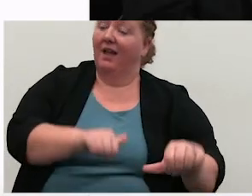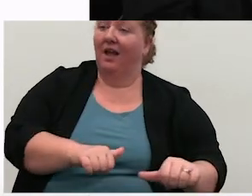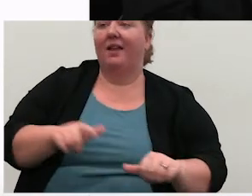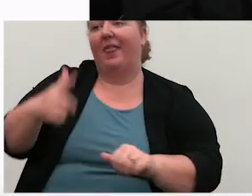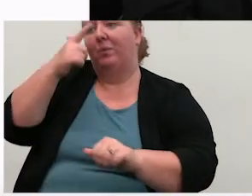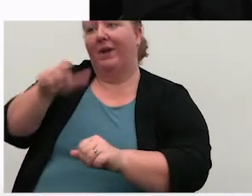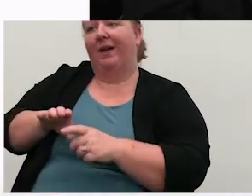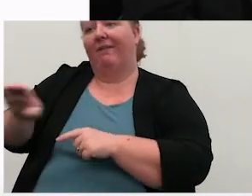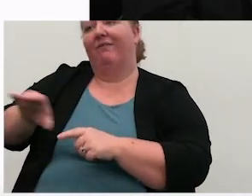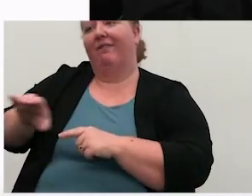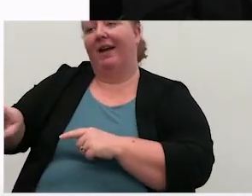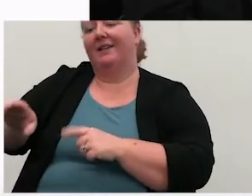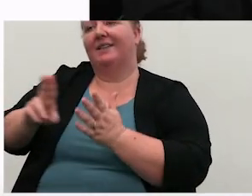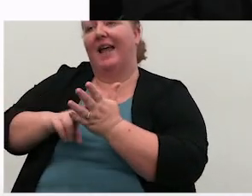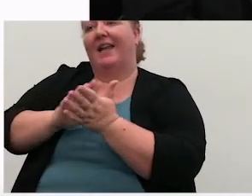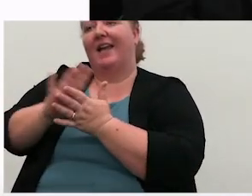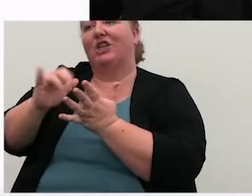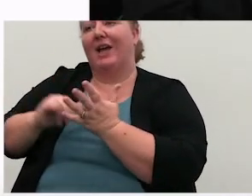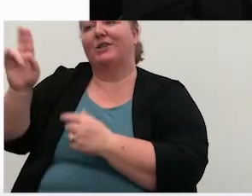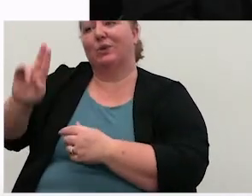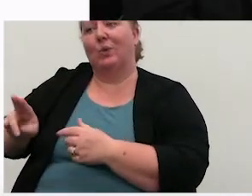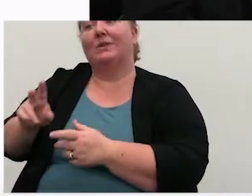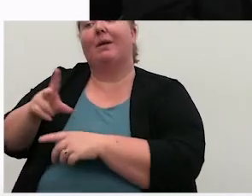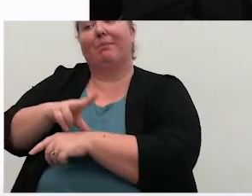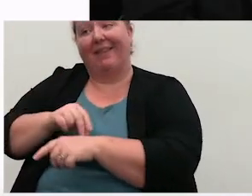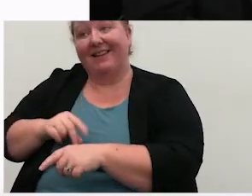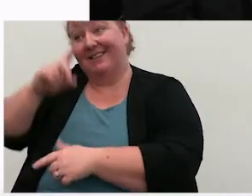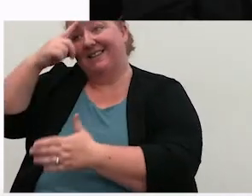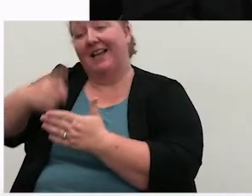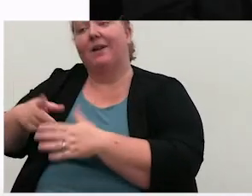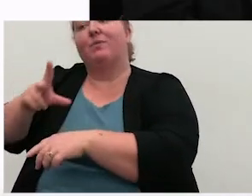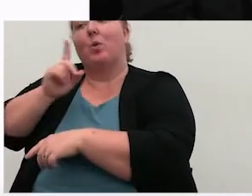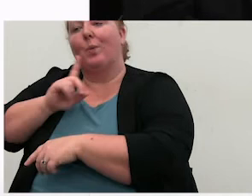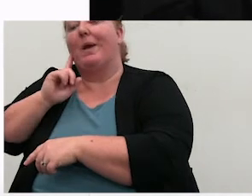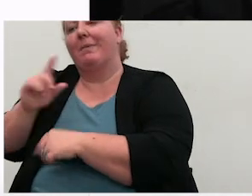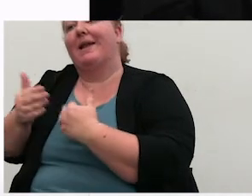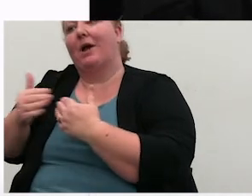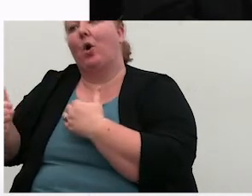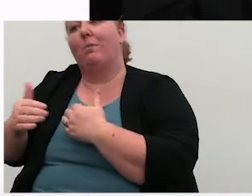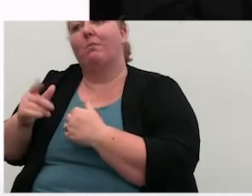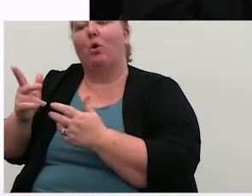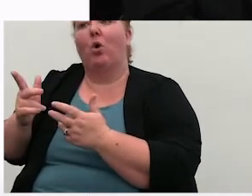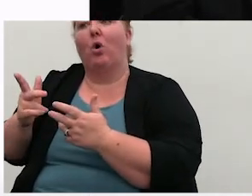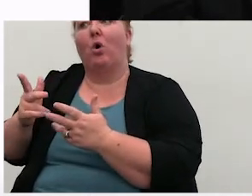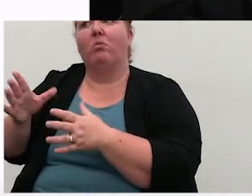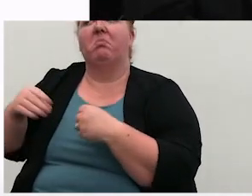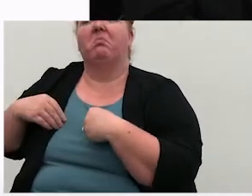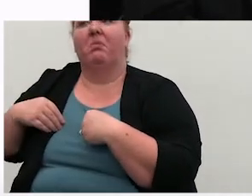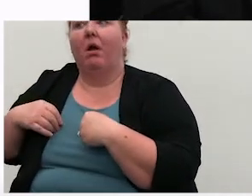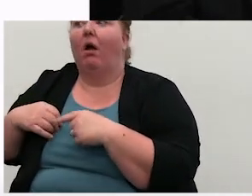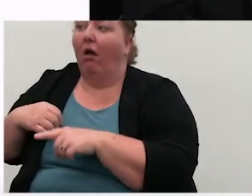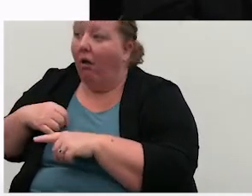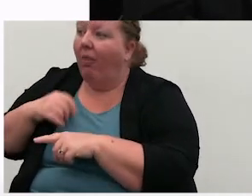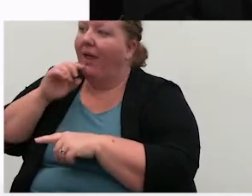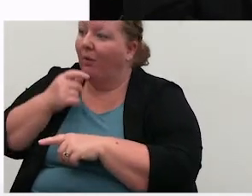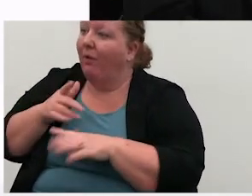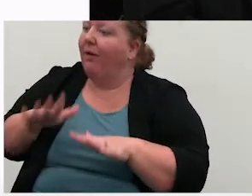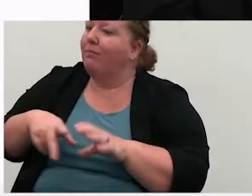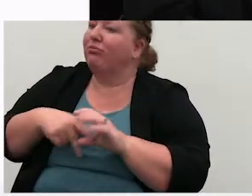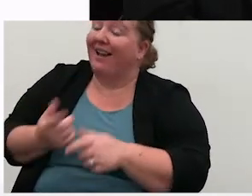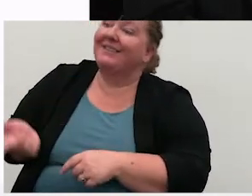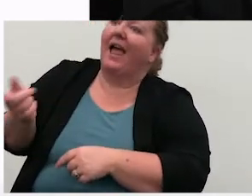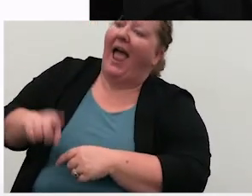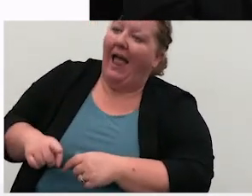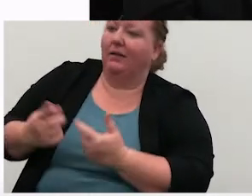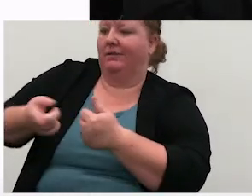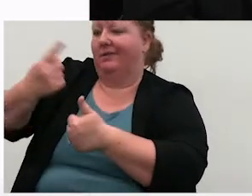and police. So presumably they've decided that women are going to be much more susceptible if you say, we'll get this done and we'll spend money